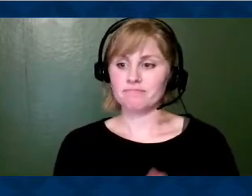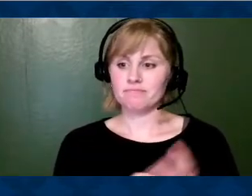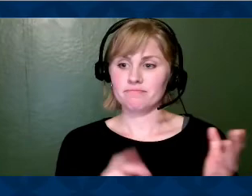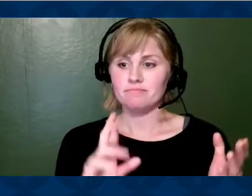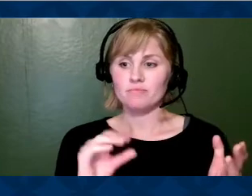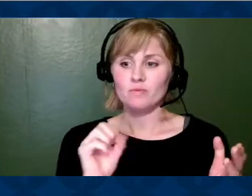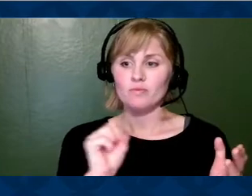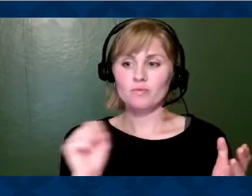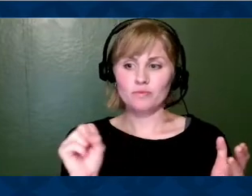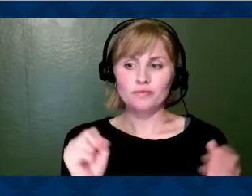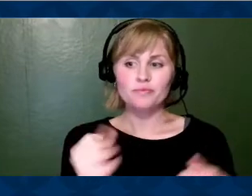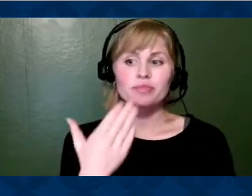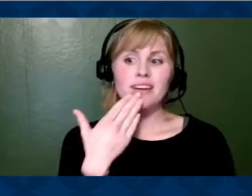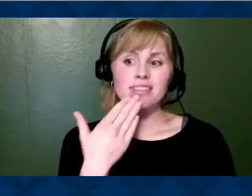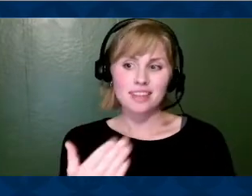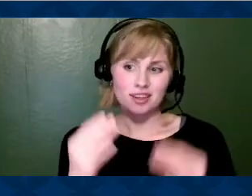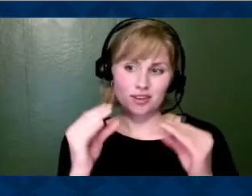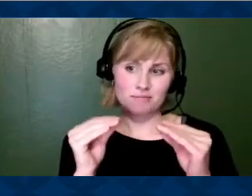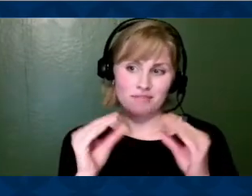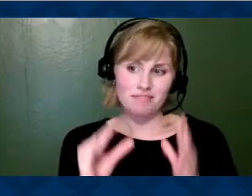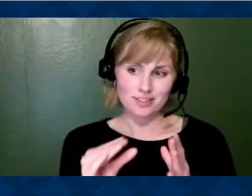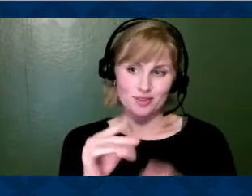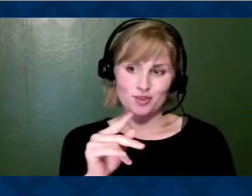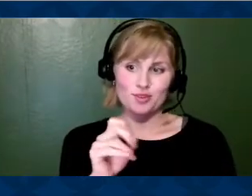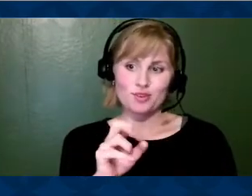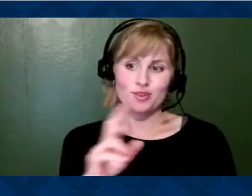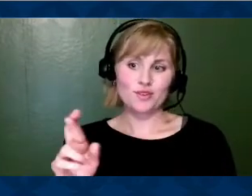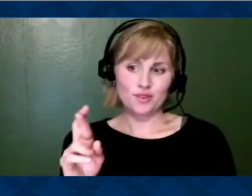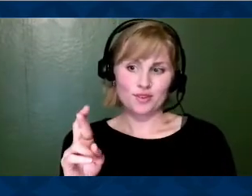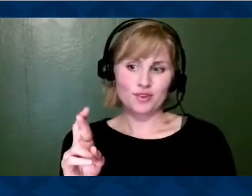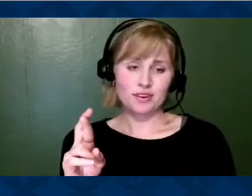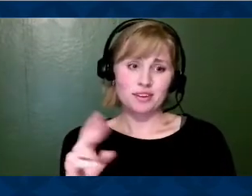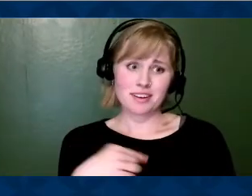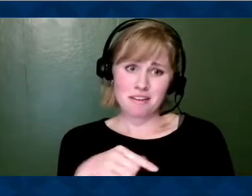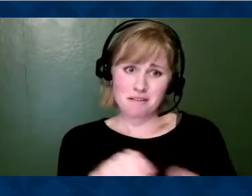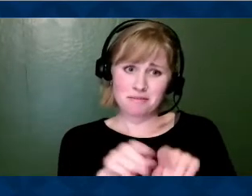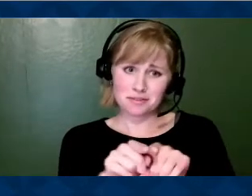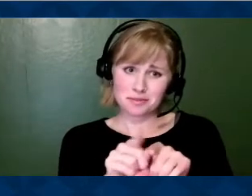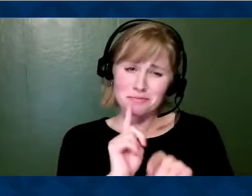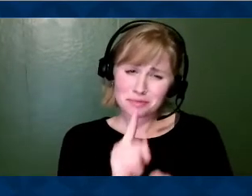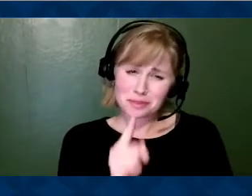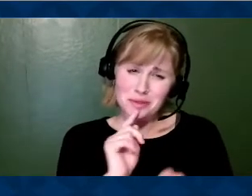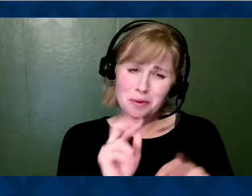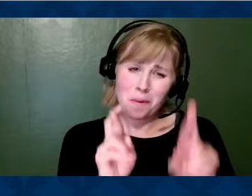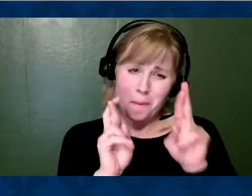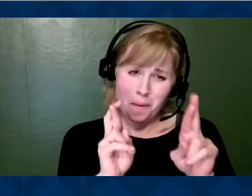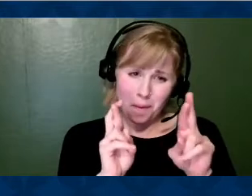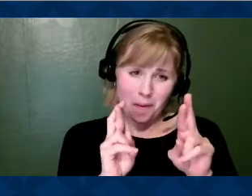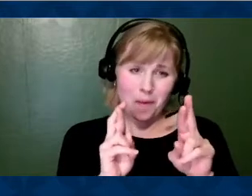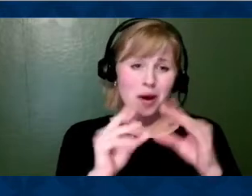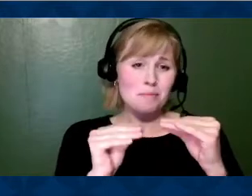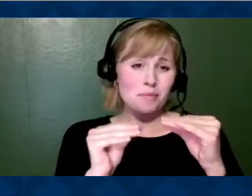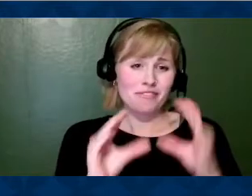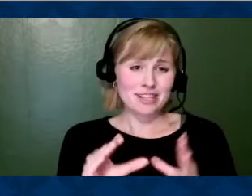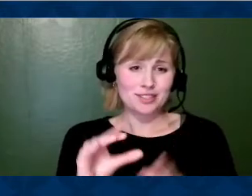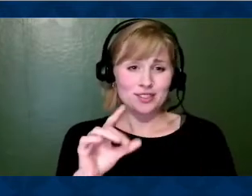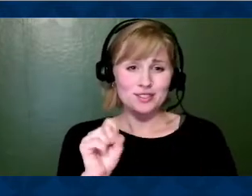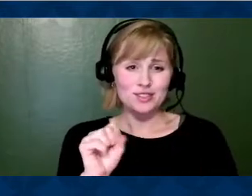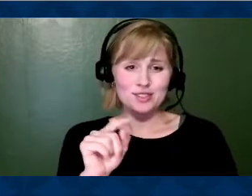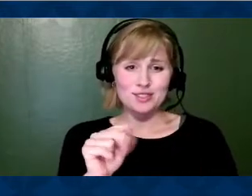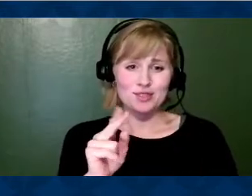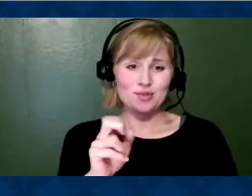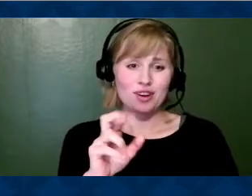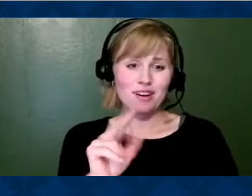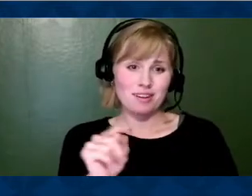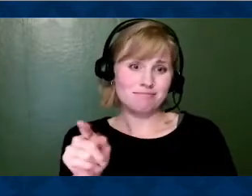Thank you, Professor Kerr. I also really, really hope Professor Stewart sticks around for at least one more year. Next,